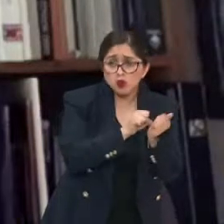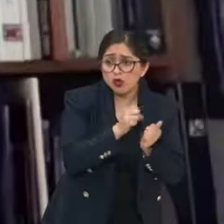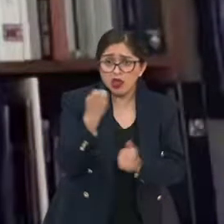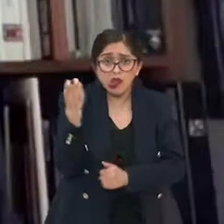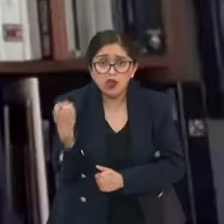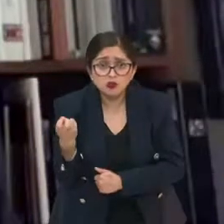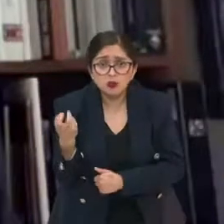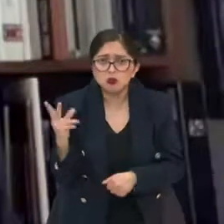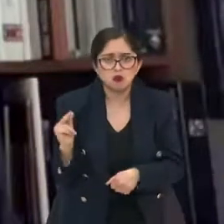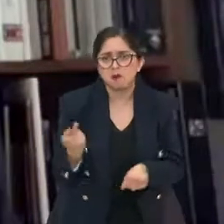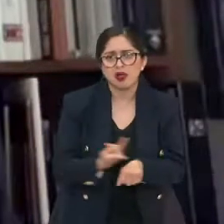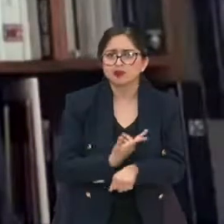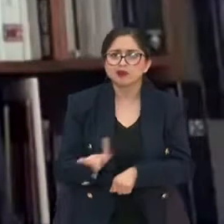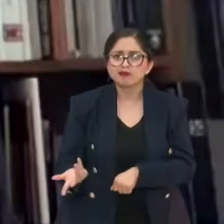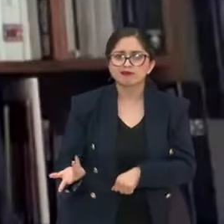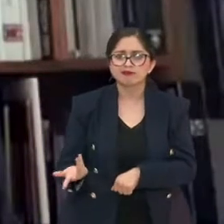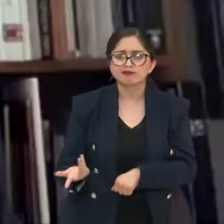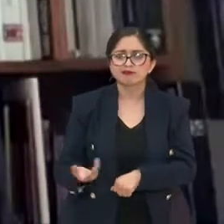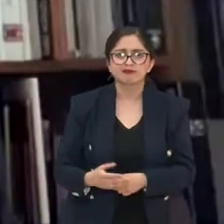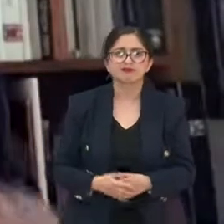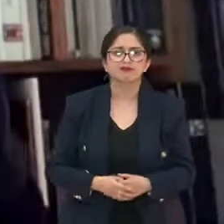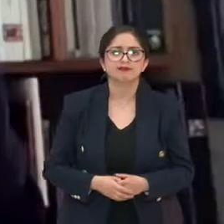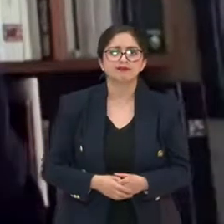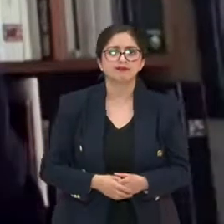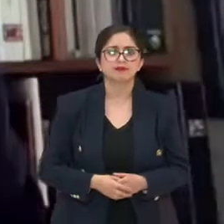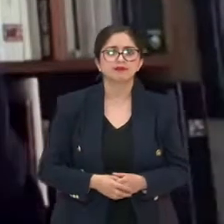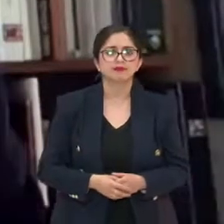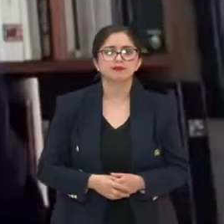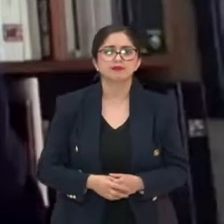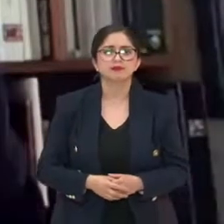not in the constitutional association, which didn't happen.